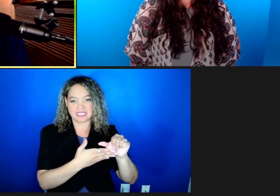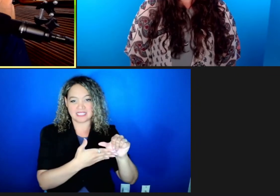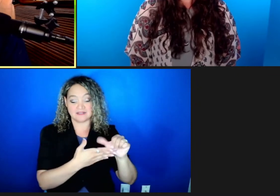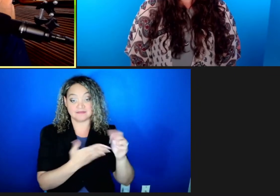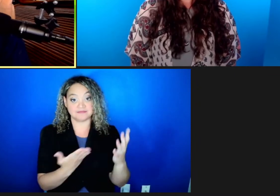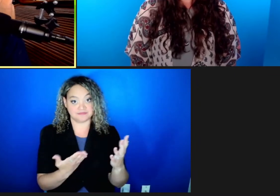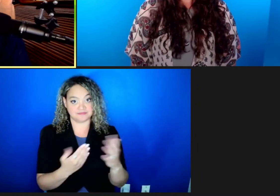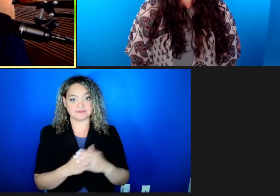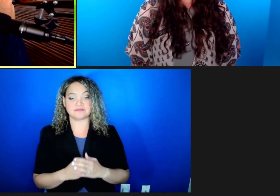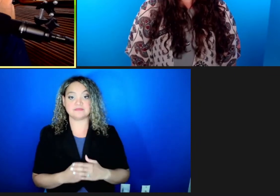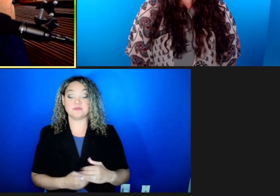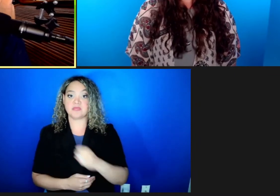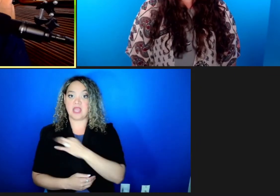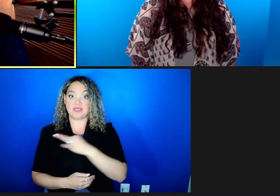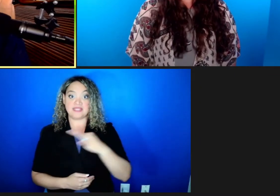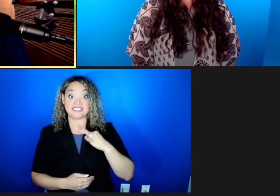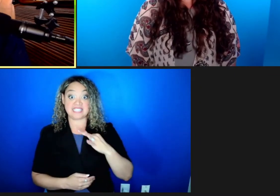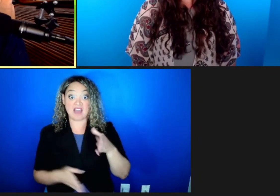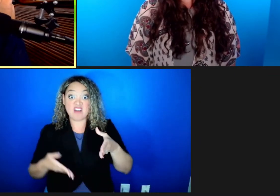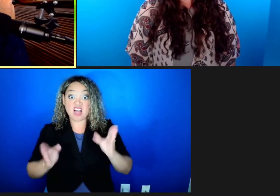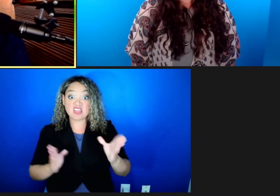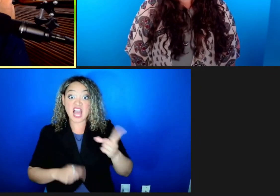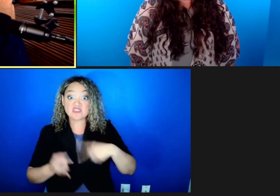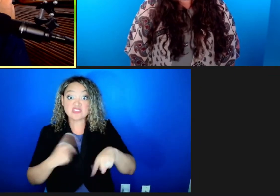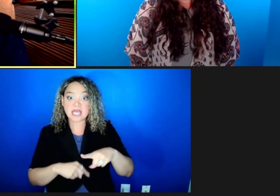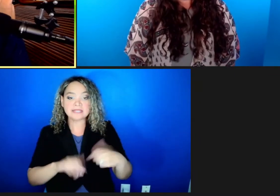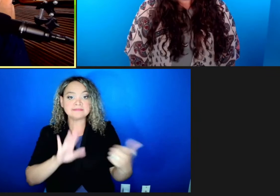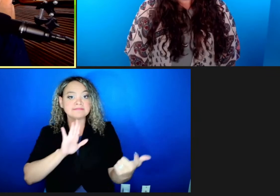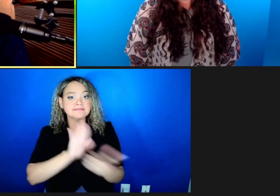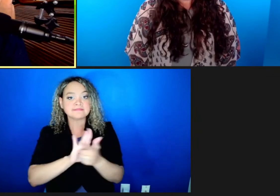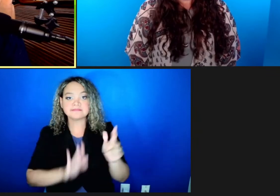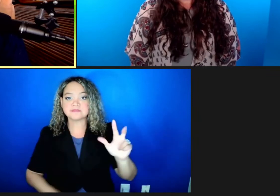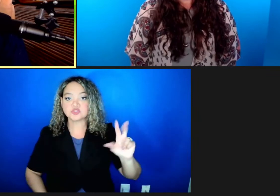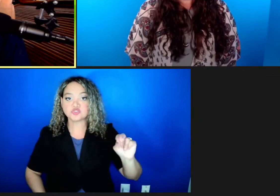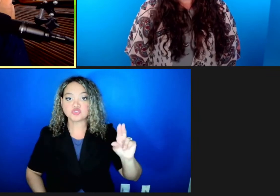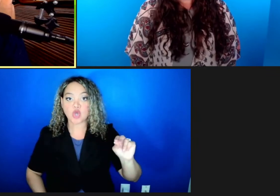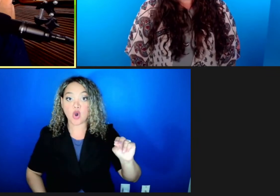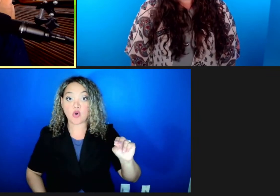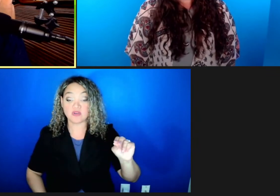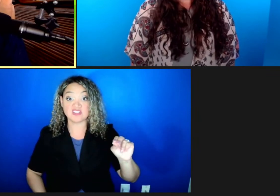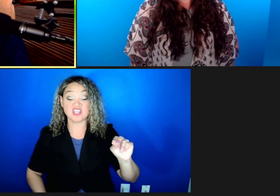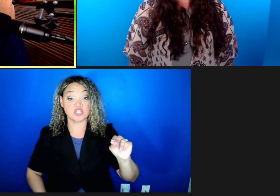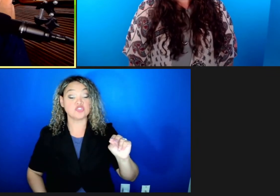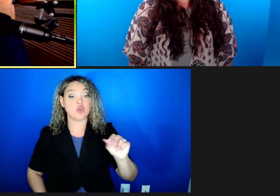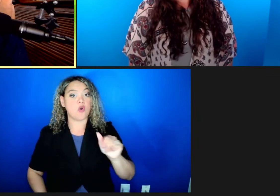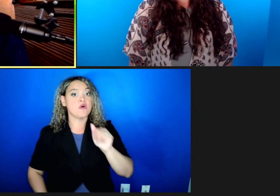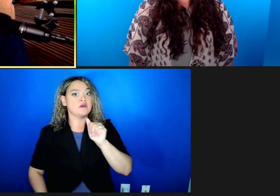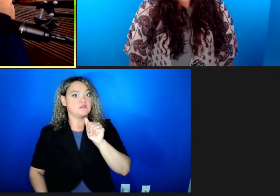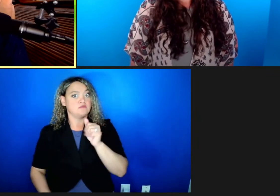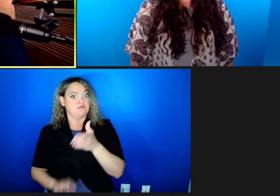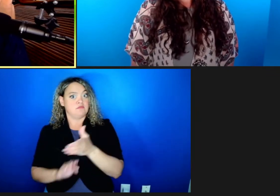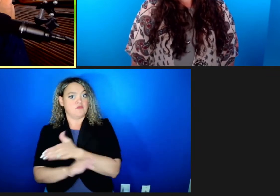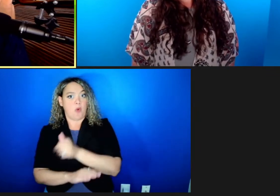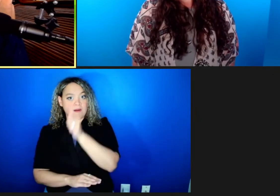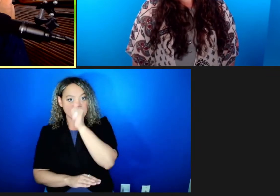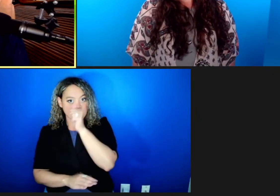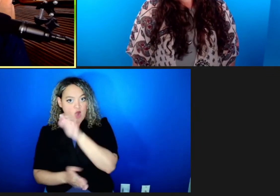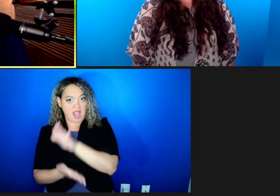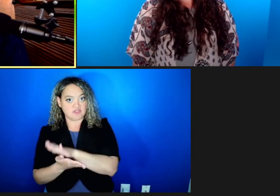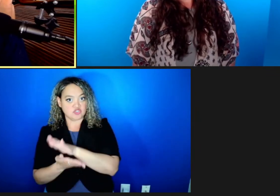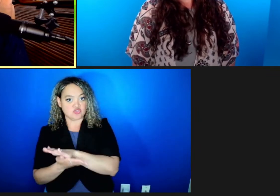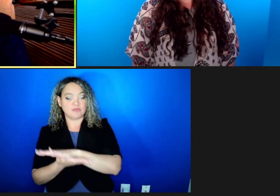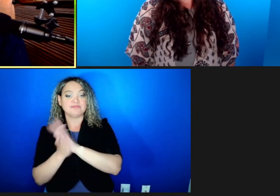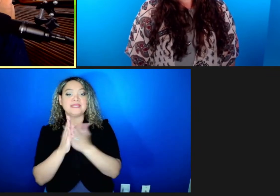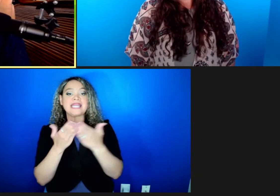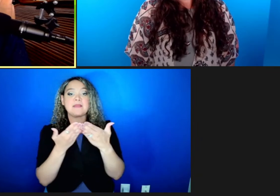staff were forbidden to sign. Well, it went from a private school to a public school. And so